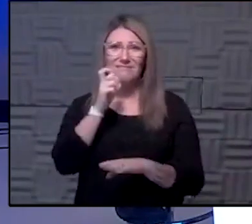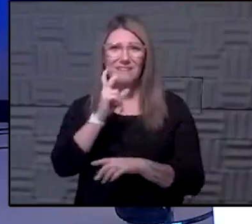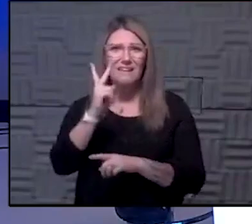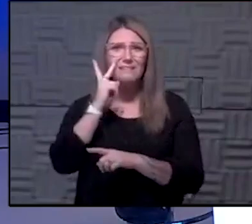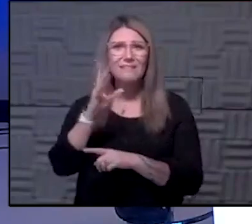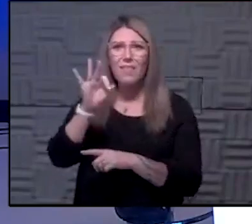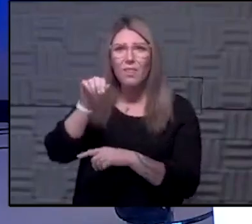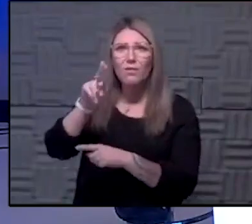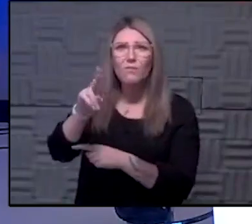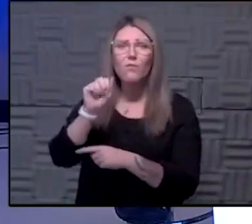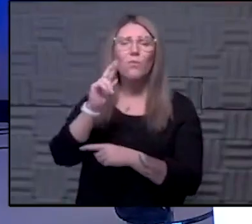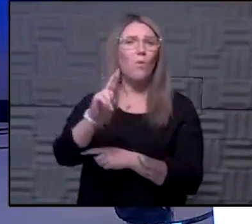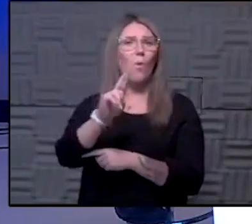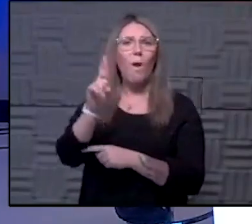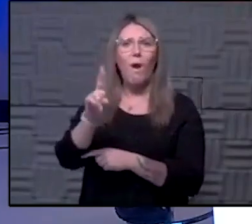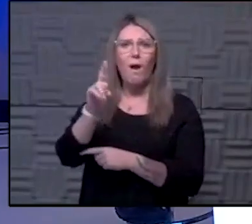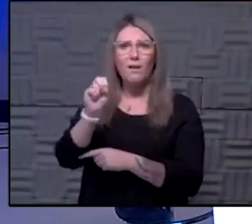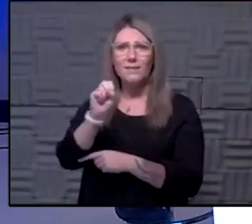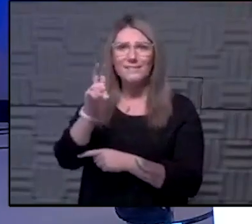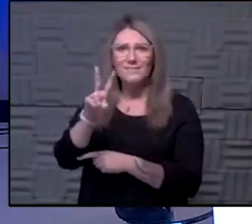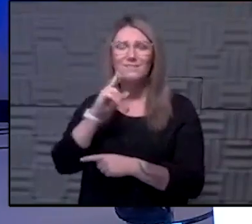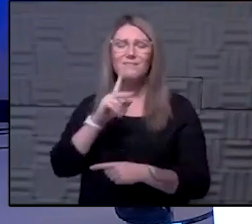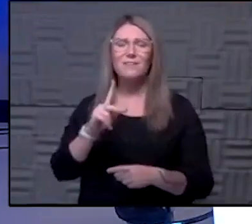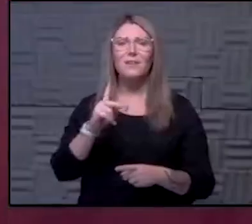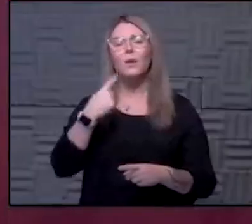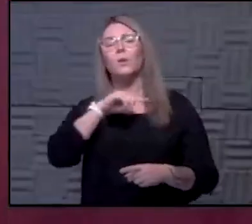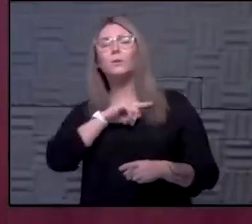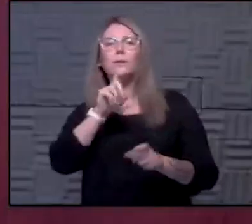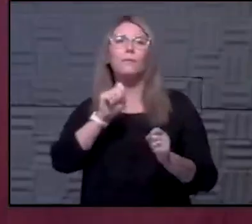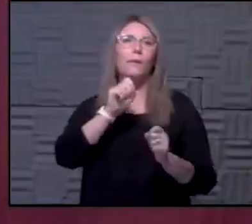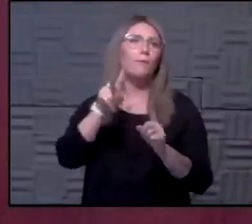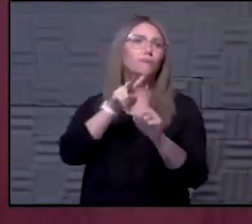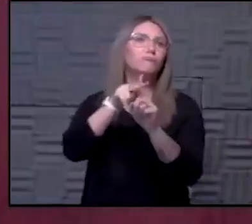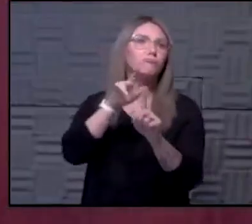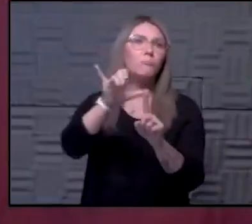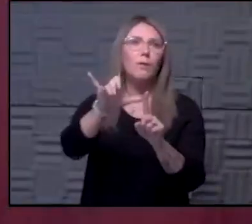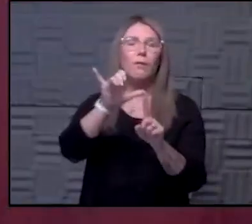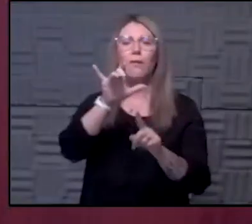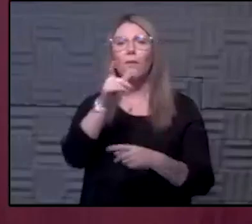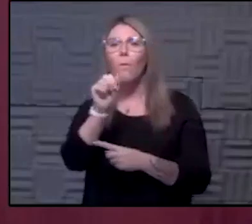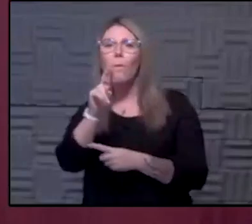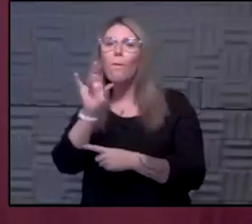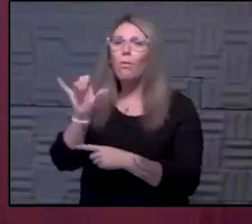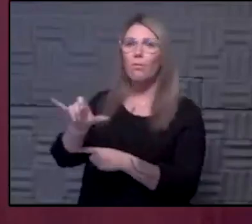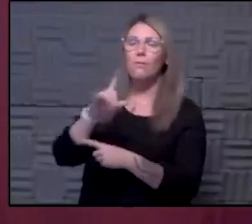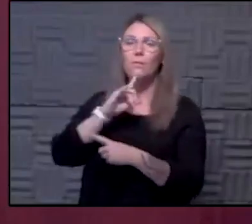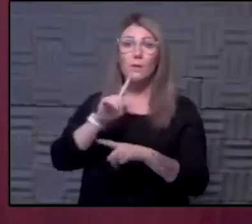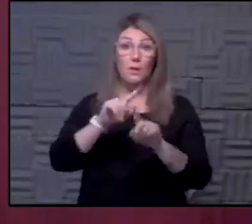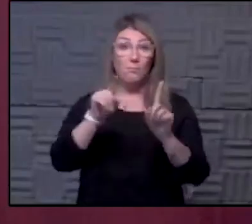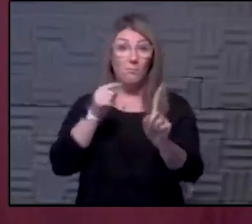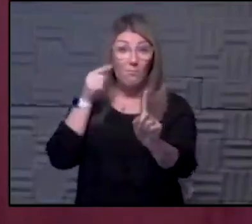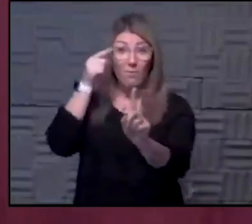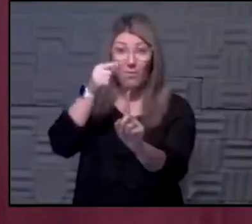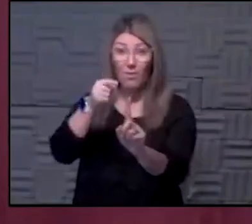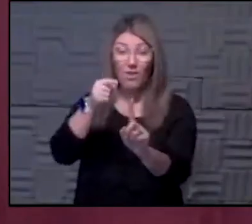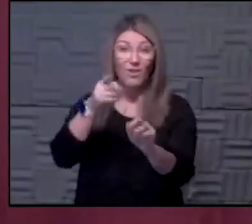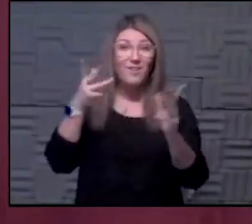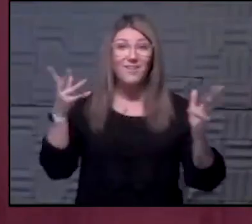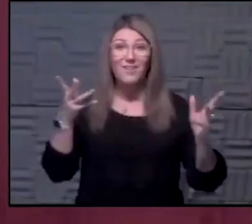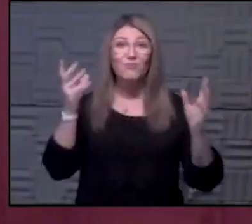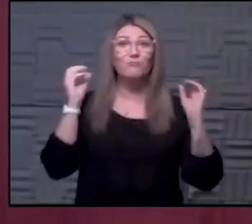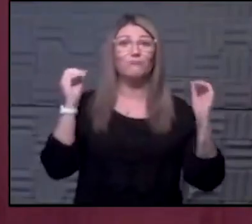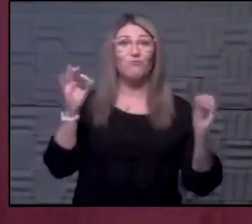and RSV. Yeah. It's one thing we can attribute this or that, but the corollary is no